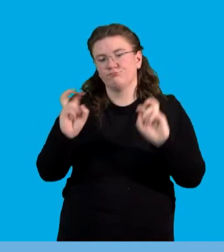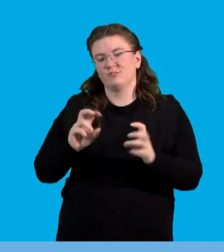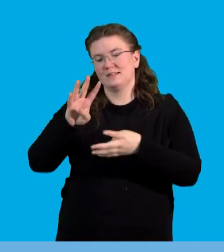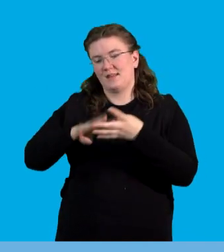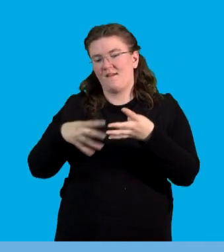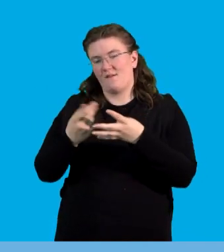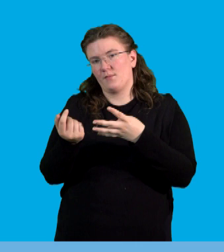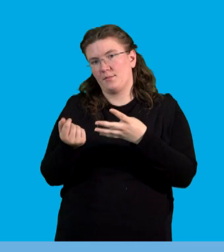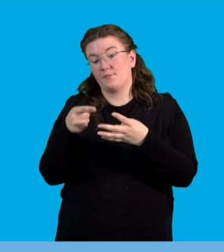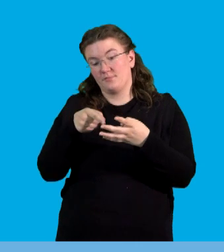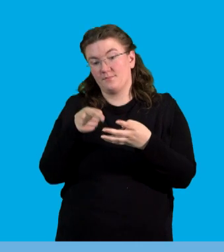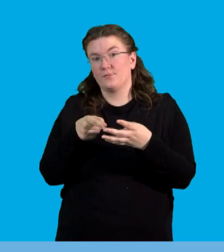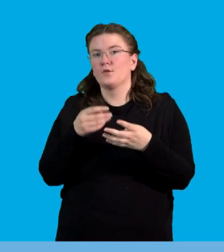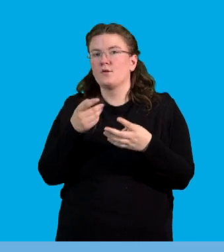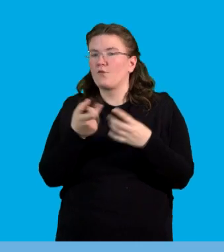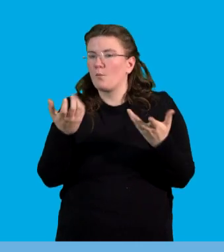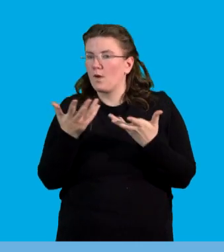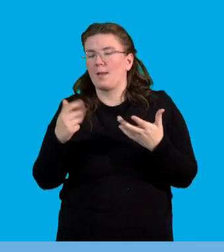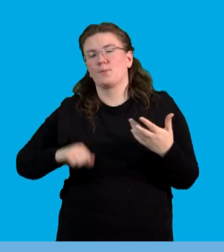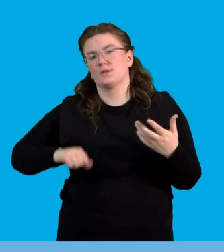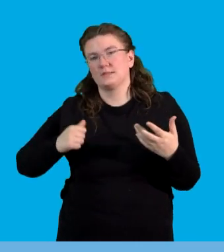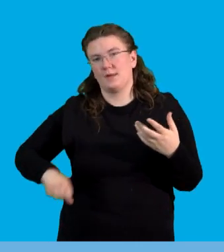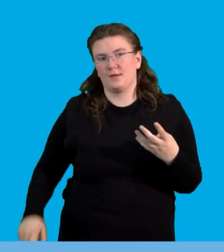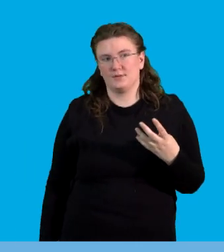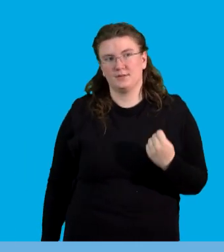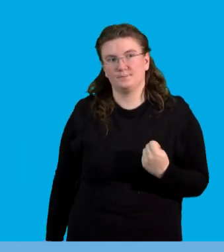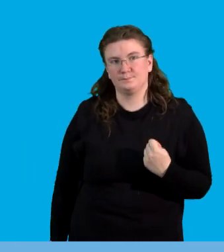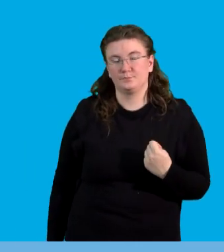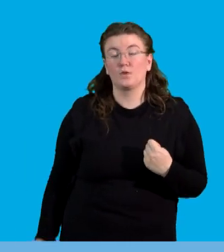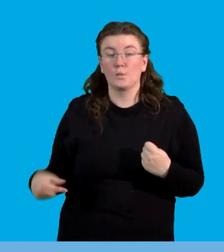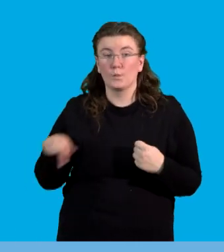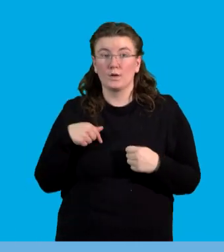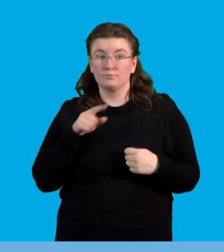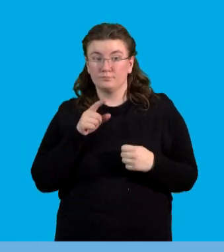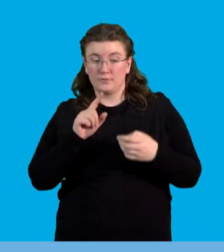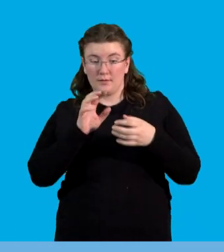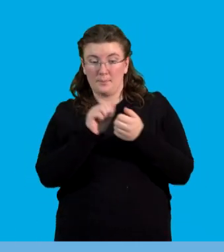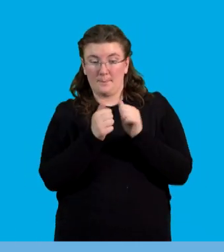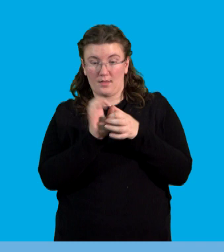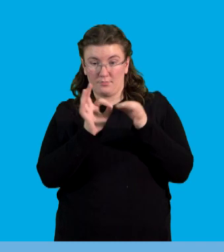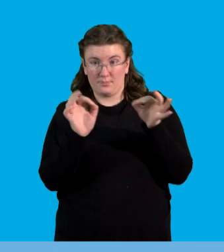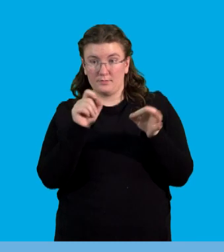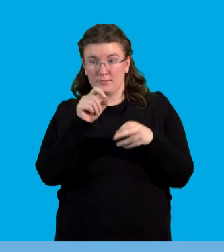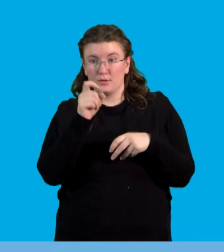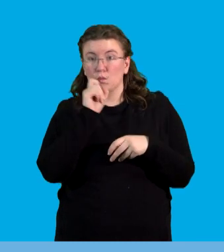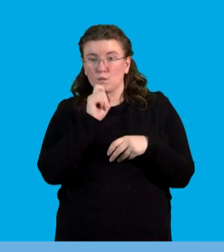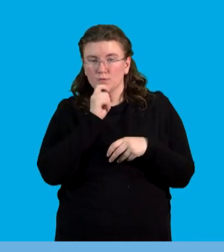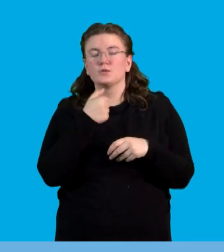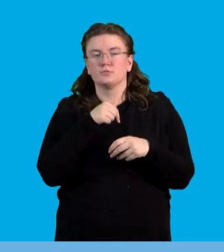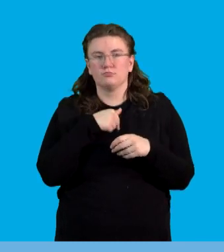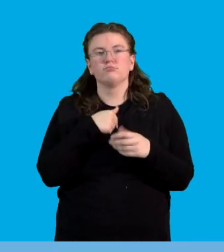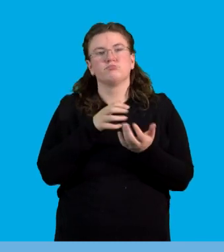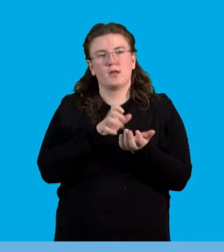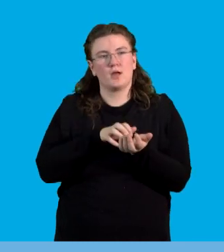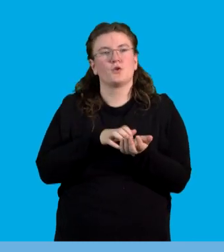tariff that is determined by the municipality. So now, using this question and using this equation, you can then be able